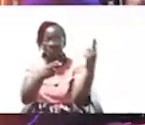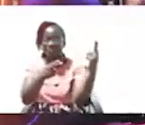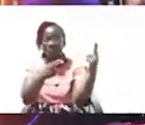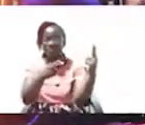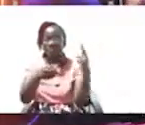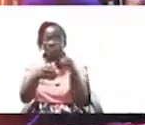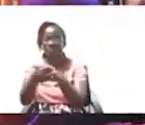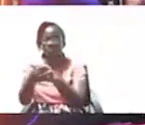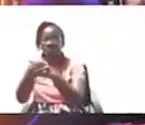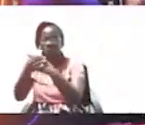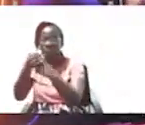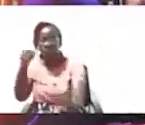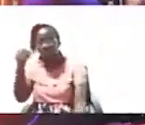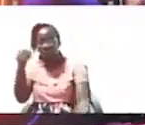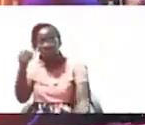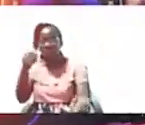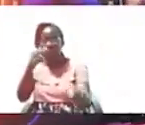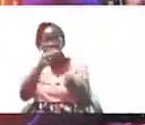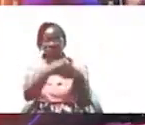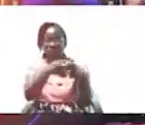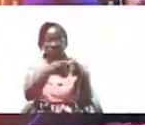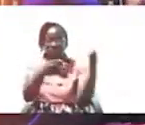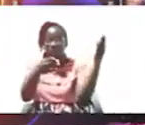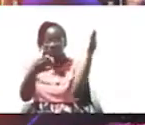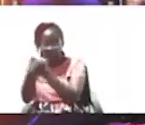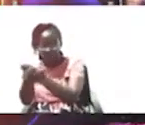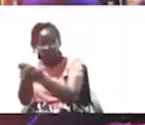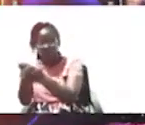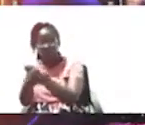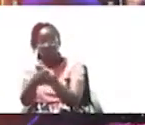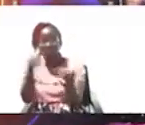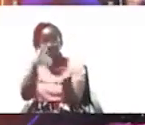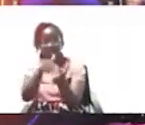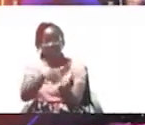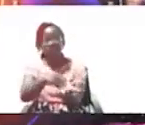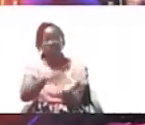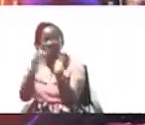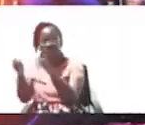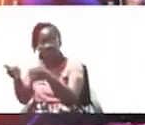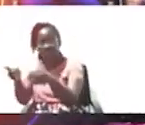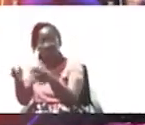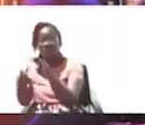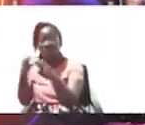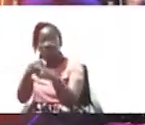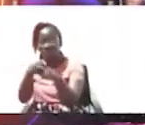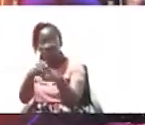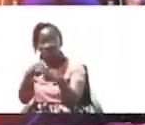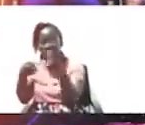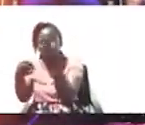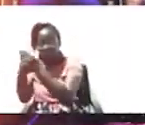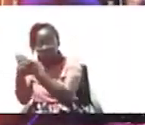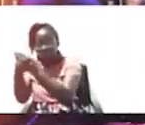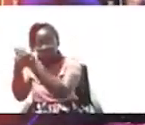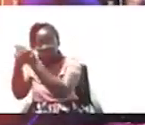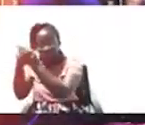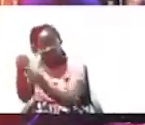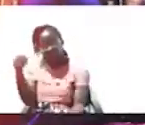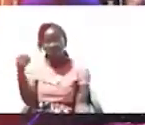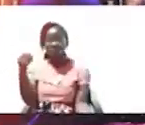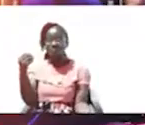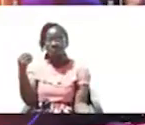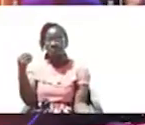him. Omo kama niya. Omo atwiye yon se ono kunu. Omo kama niye. Akosia, I said, kill